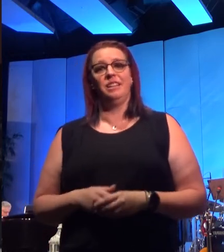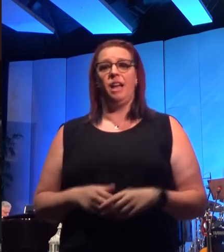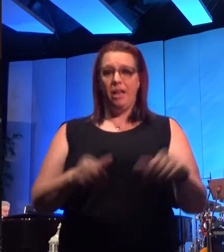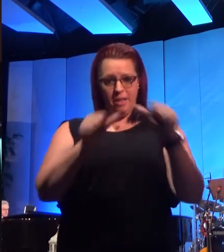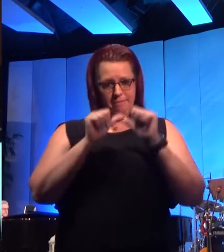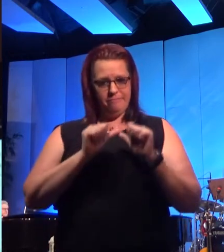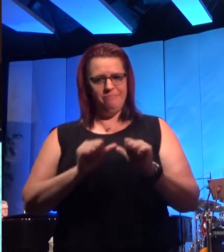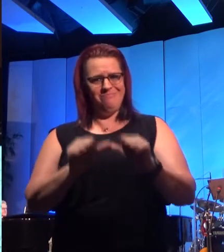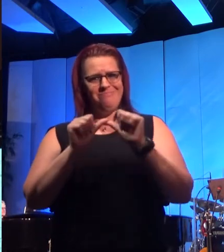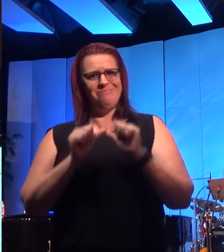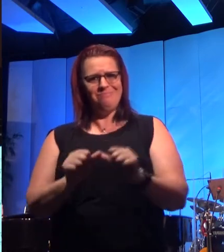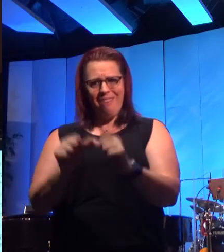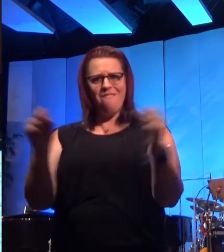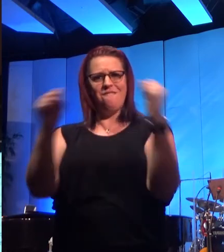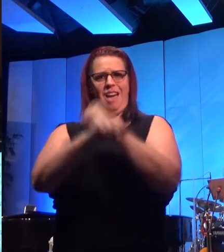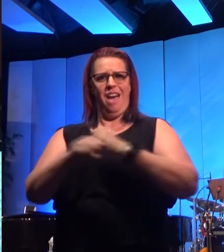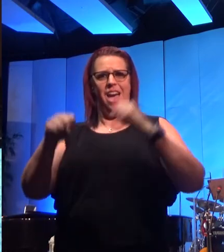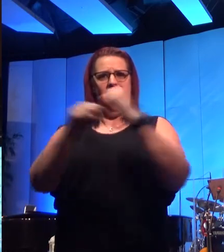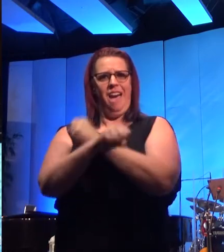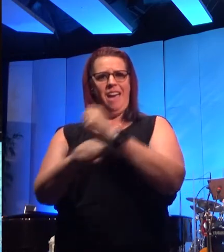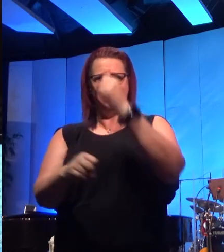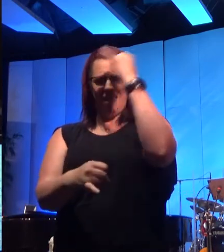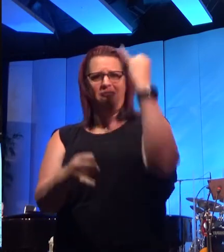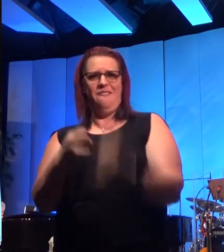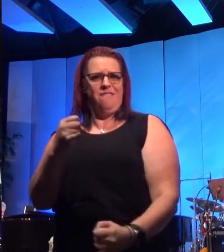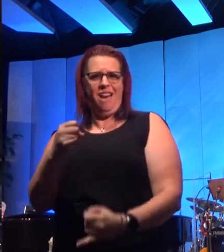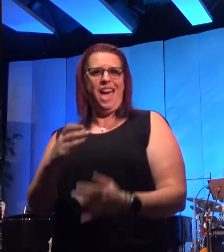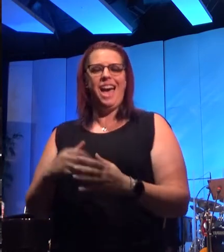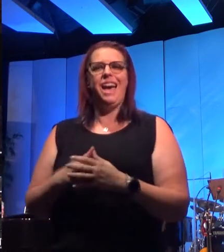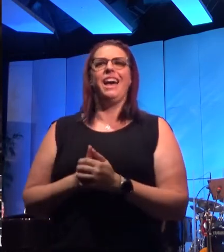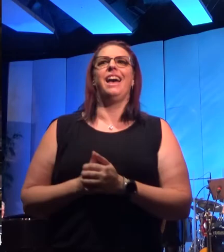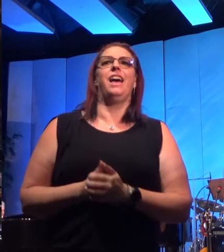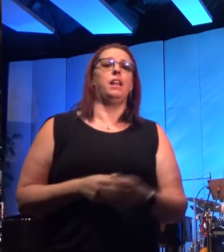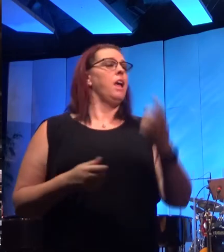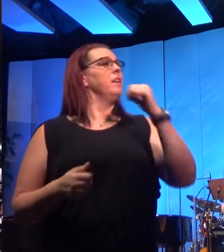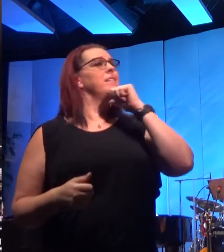Stay in the fight till the final round.